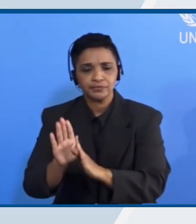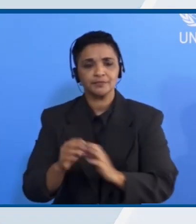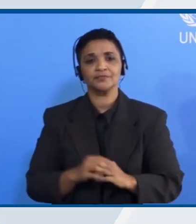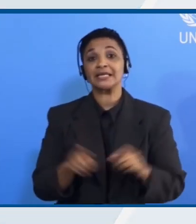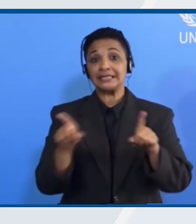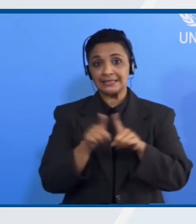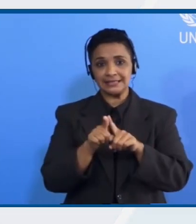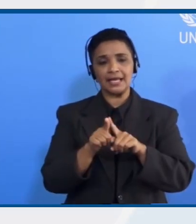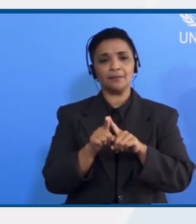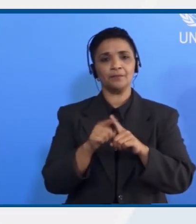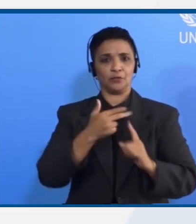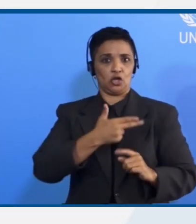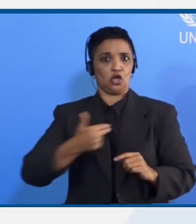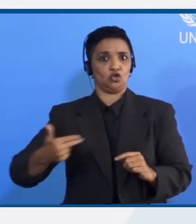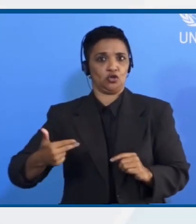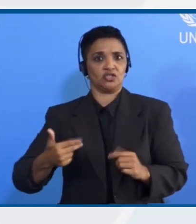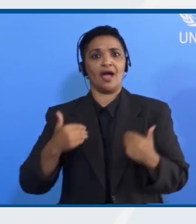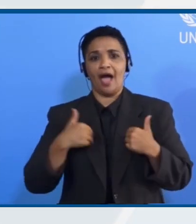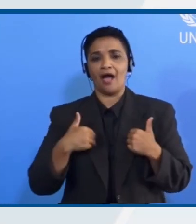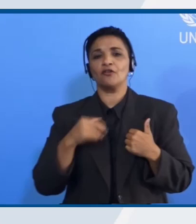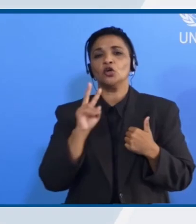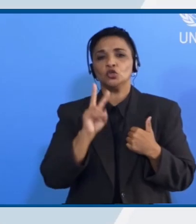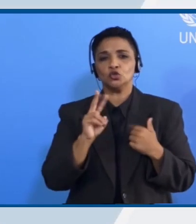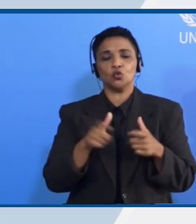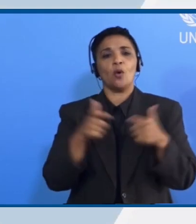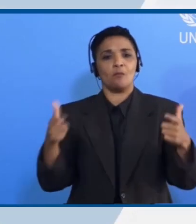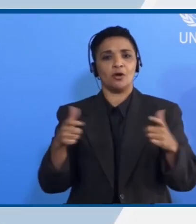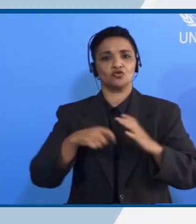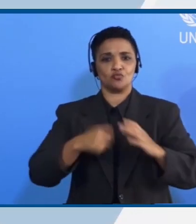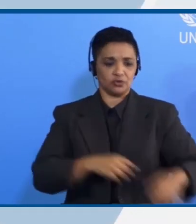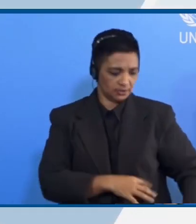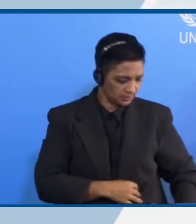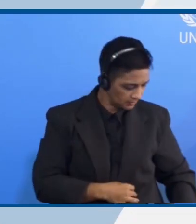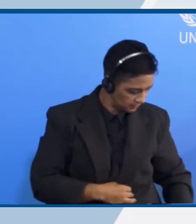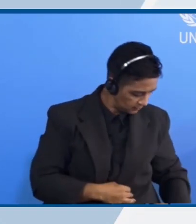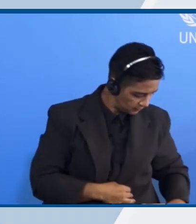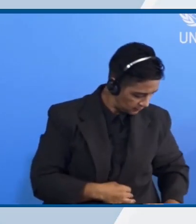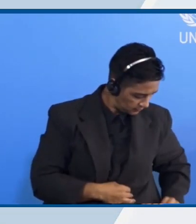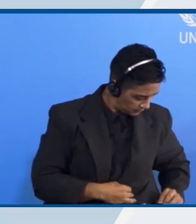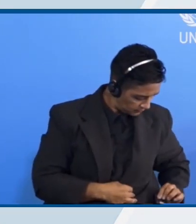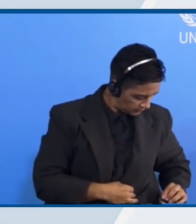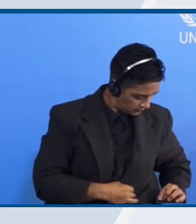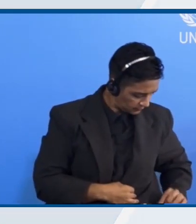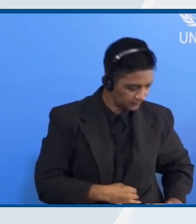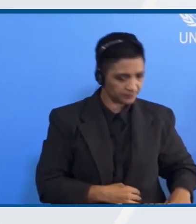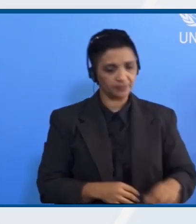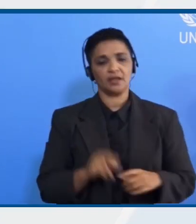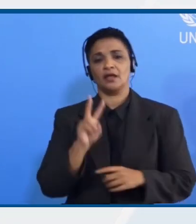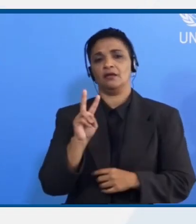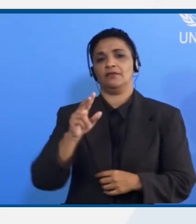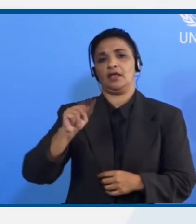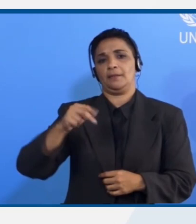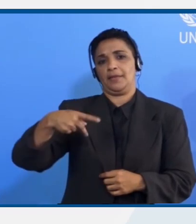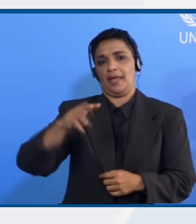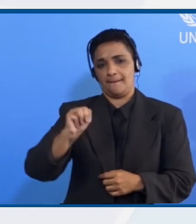in Indonesia. We've had 2 major programs for urban poverty alleviation and rural poverty alleviation, so PNPM and